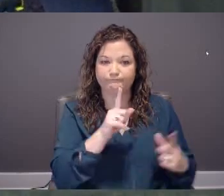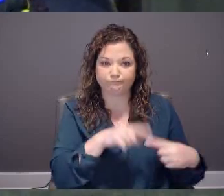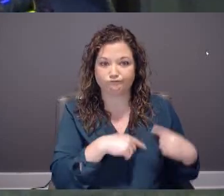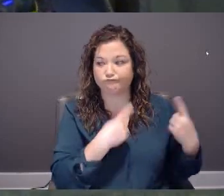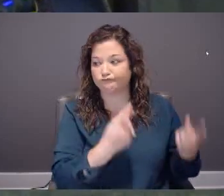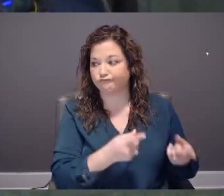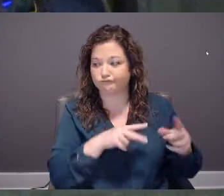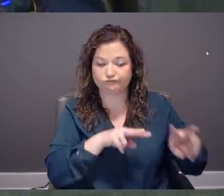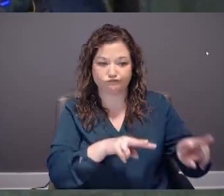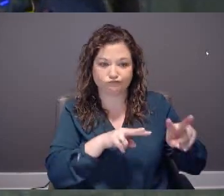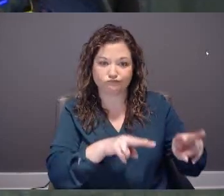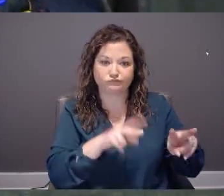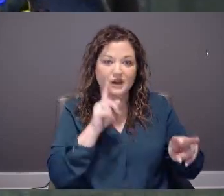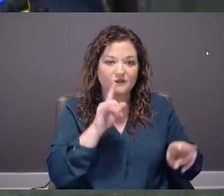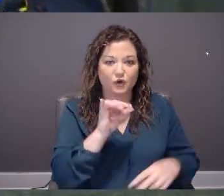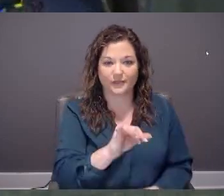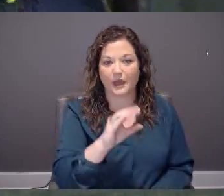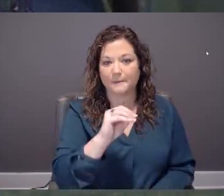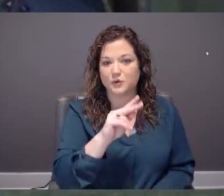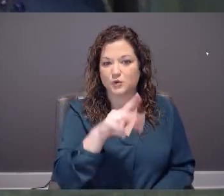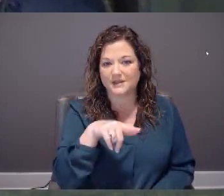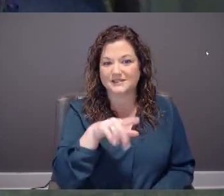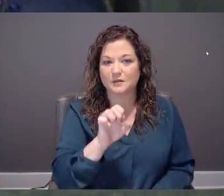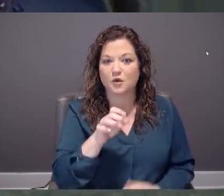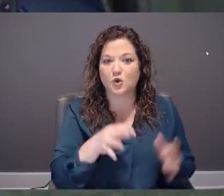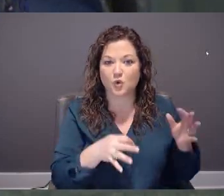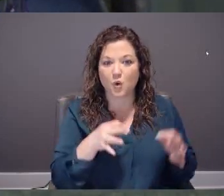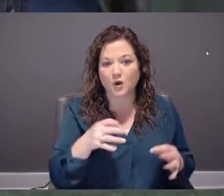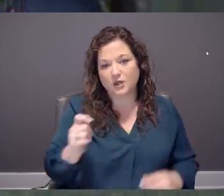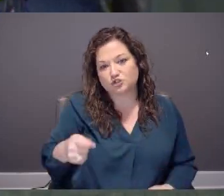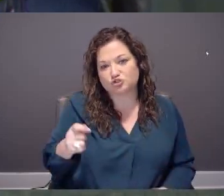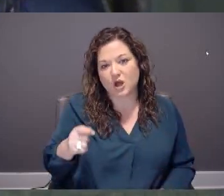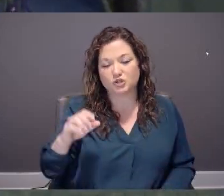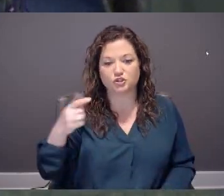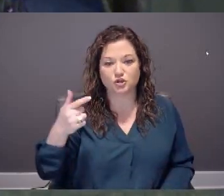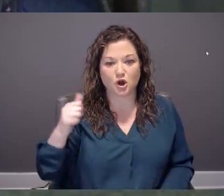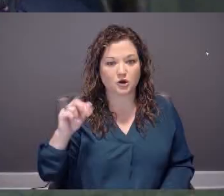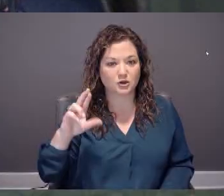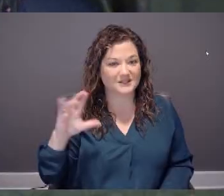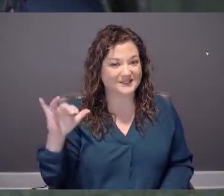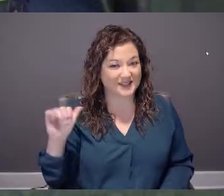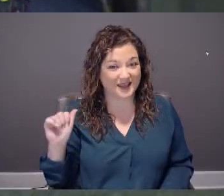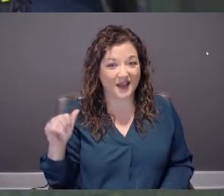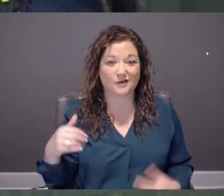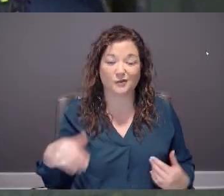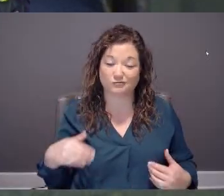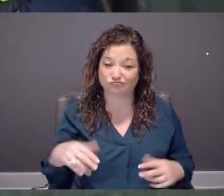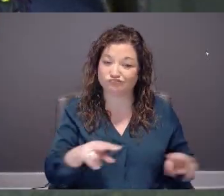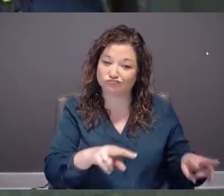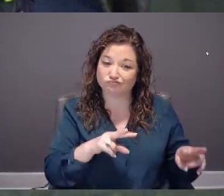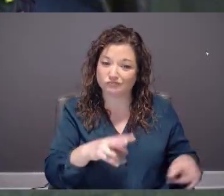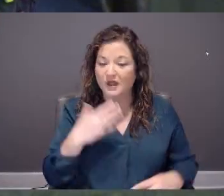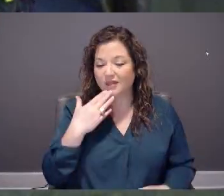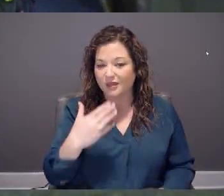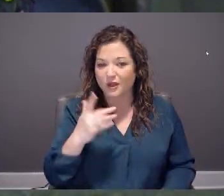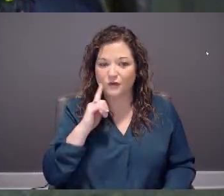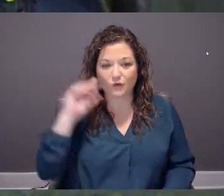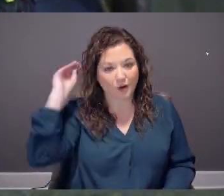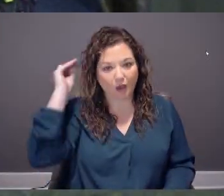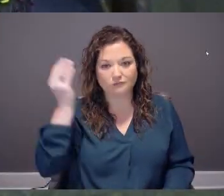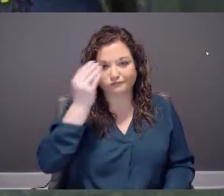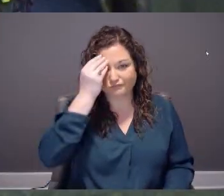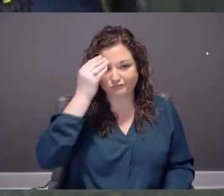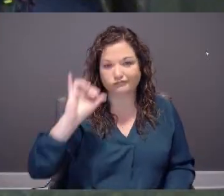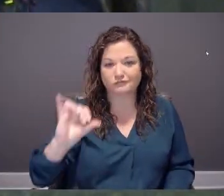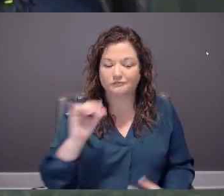our municipal court judge, Judge Garcia. Thank you for reminding me about all that, and thanks